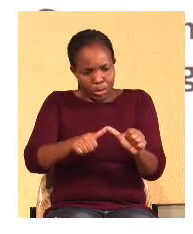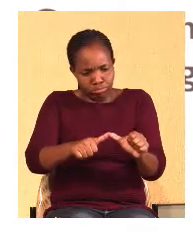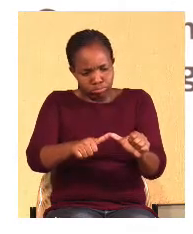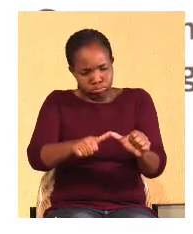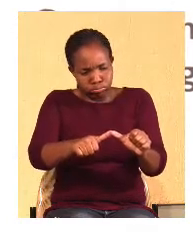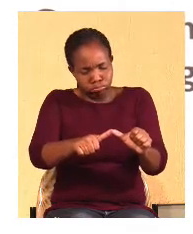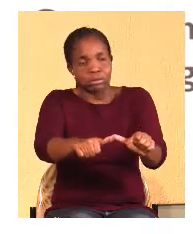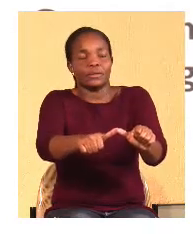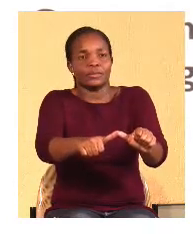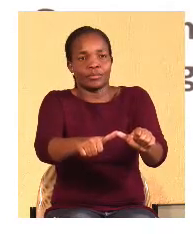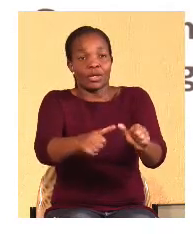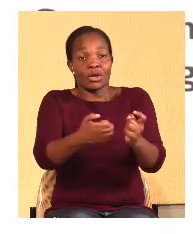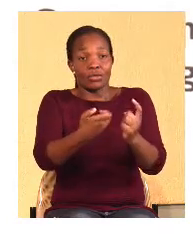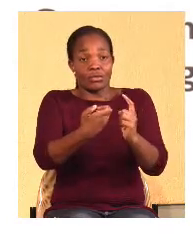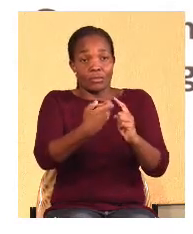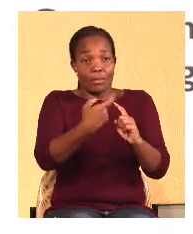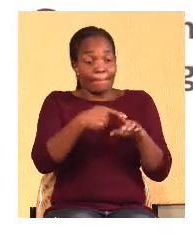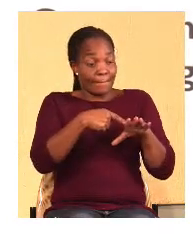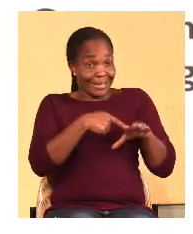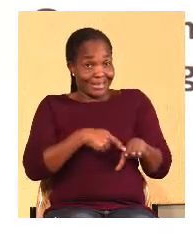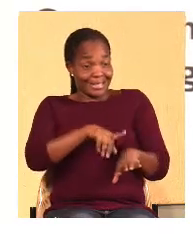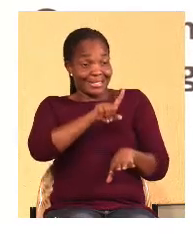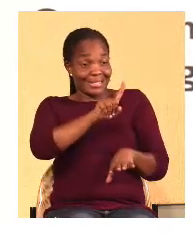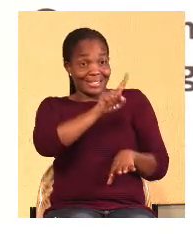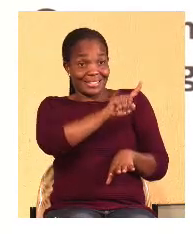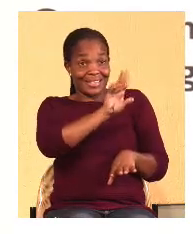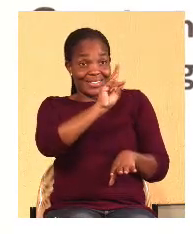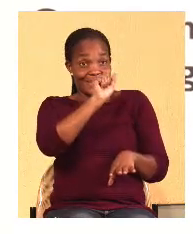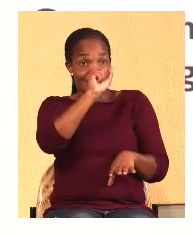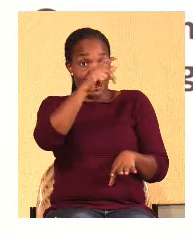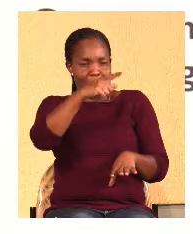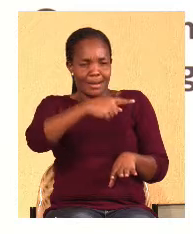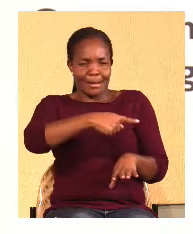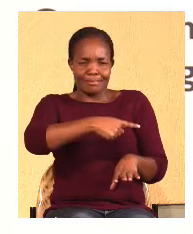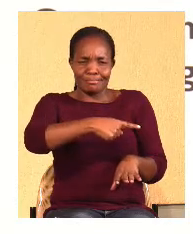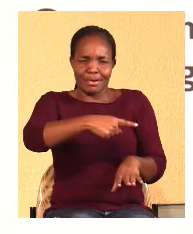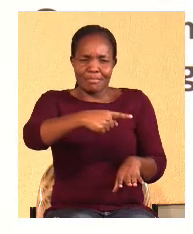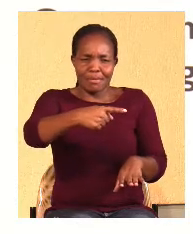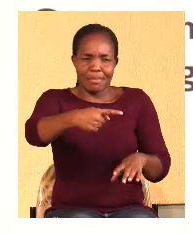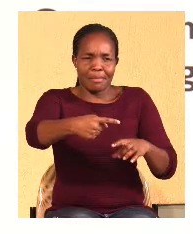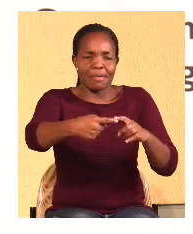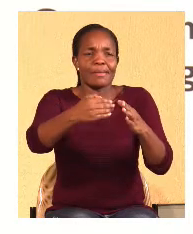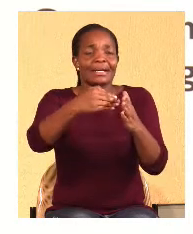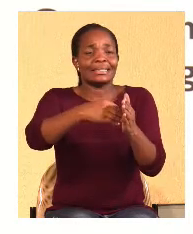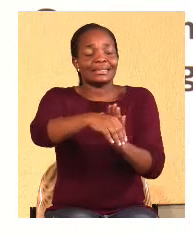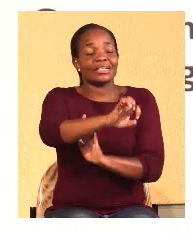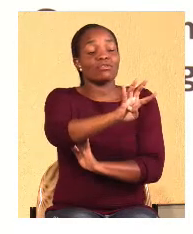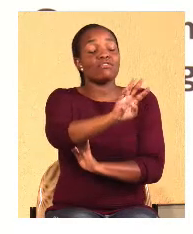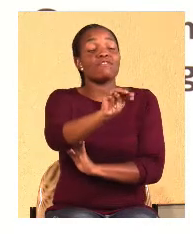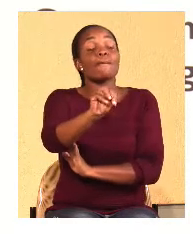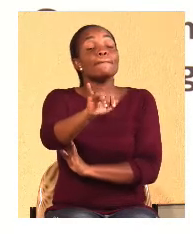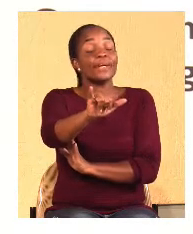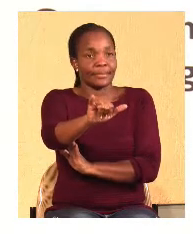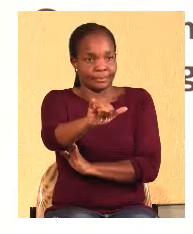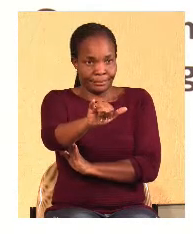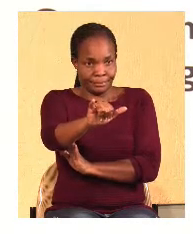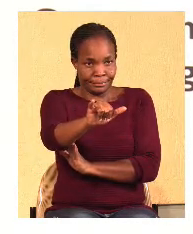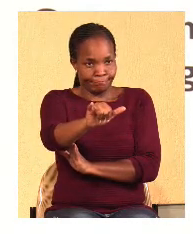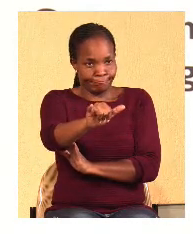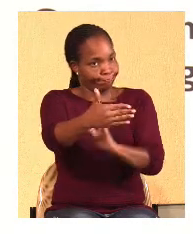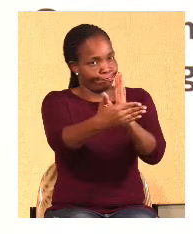17 April, which was yesterday, to the 4th of May. And what we needed to do then is